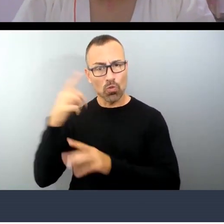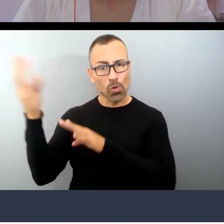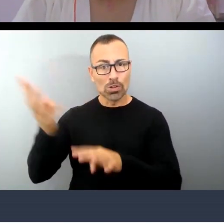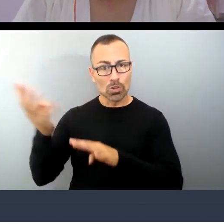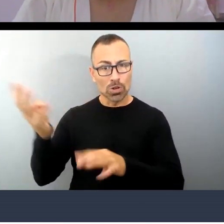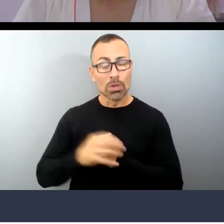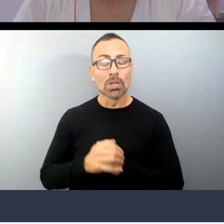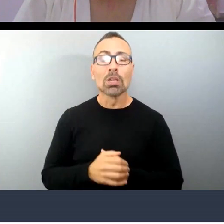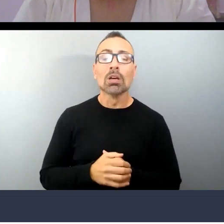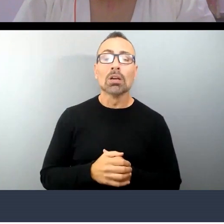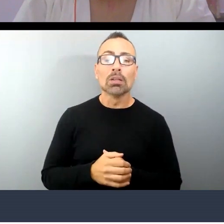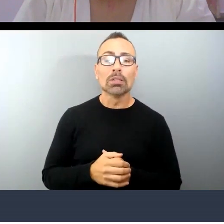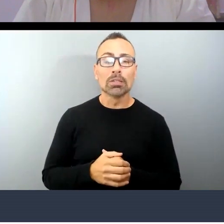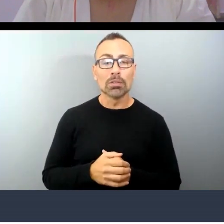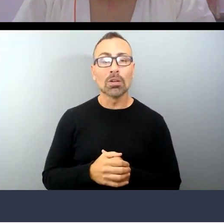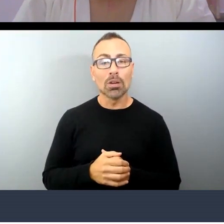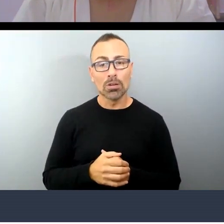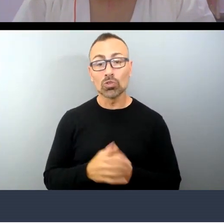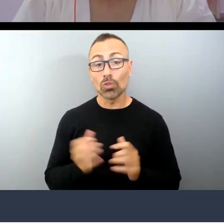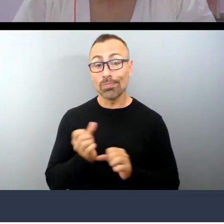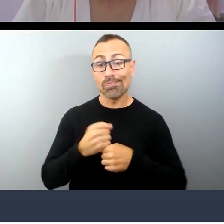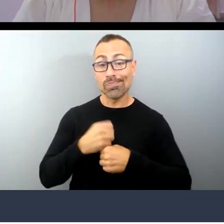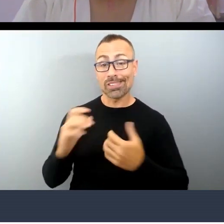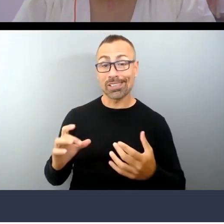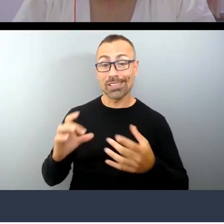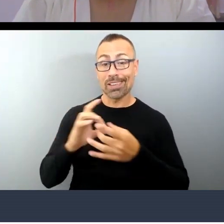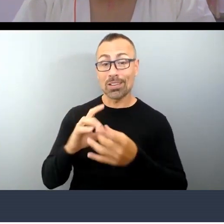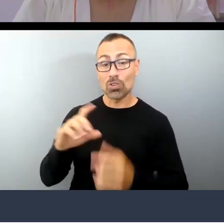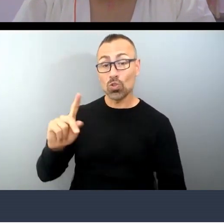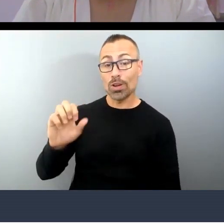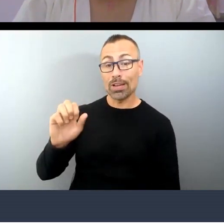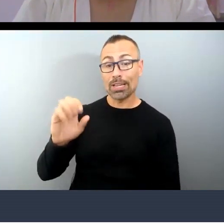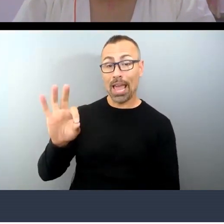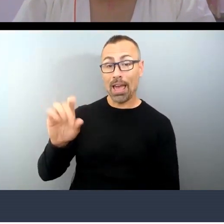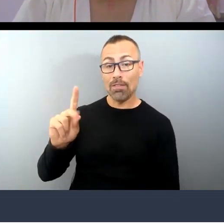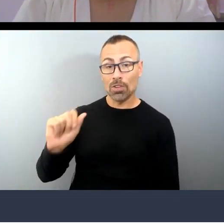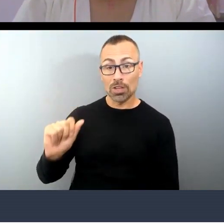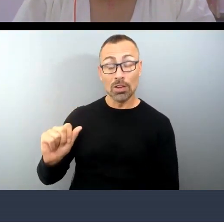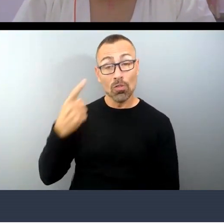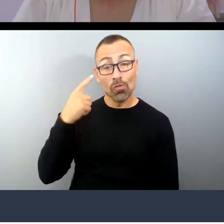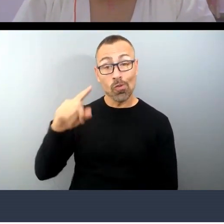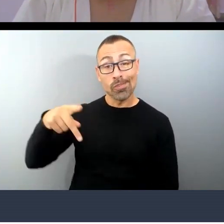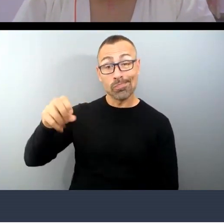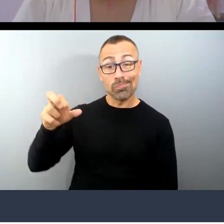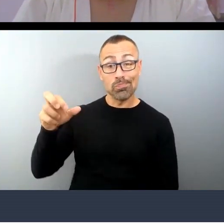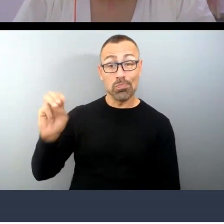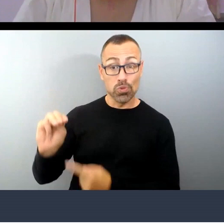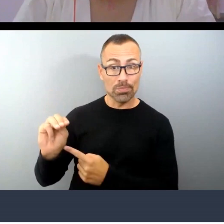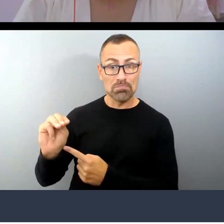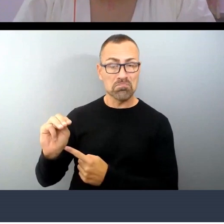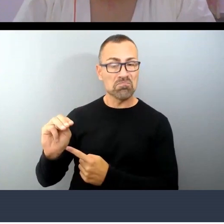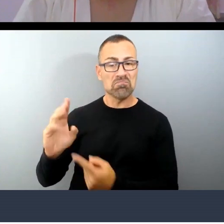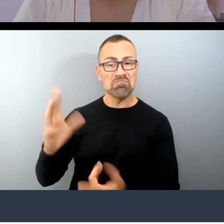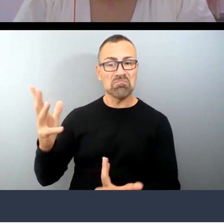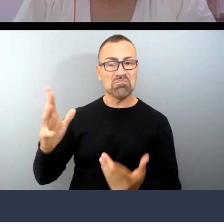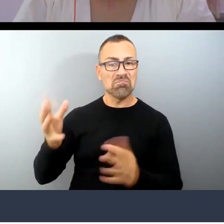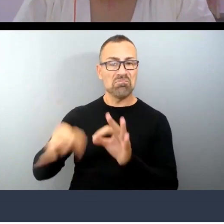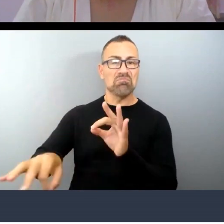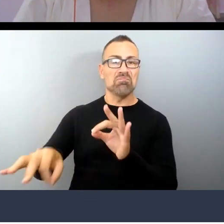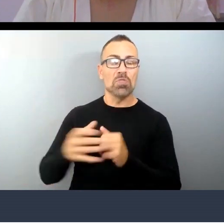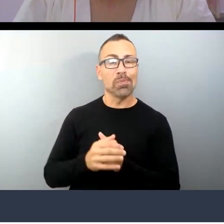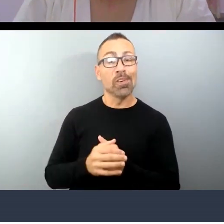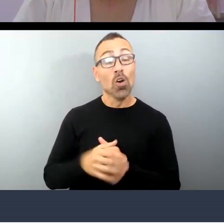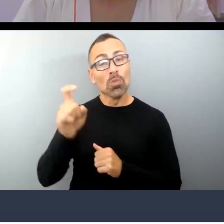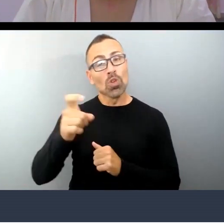a connection to a Kafka on-prem is pretty straightforward. Of course, you need to define the VPN, but through